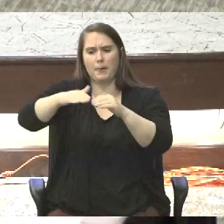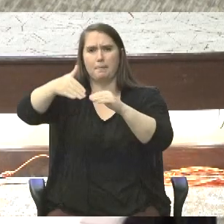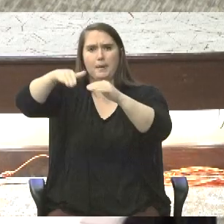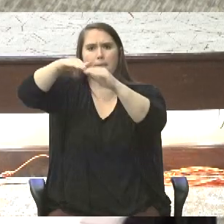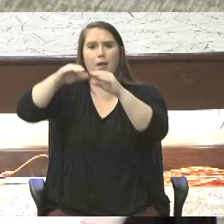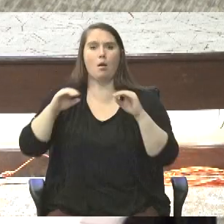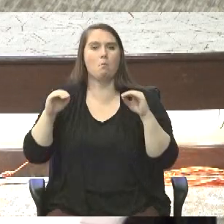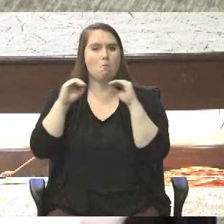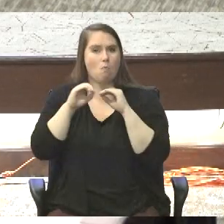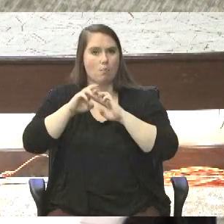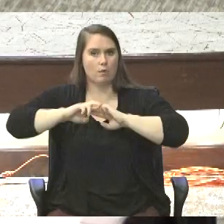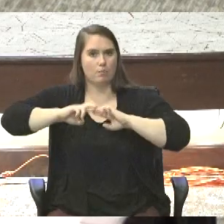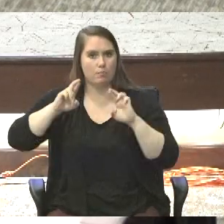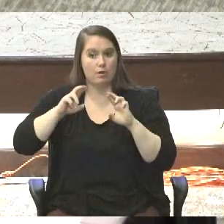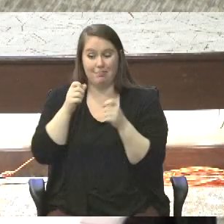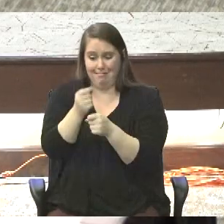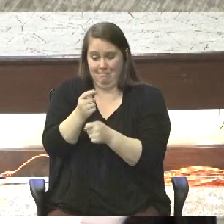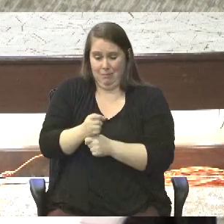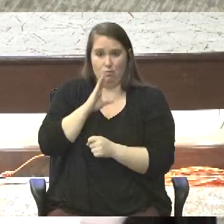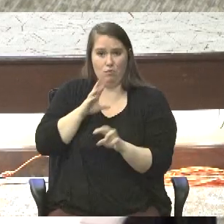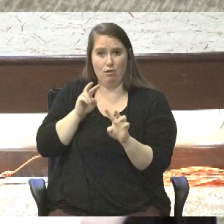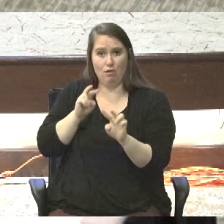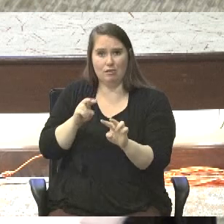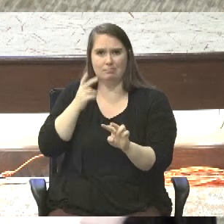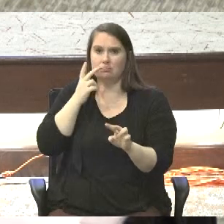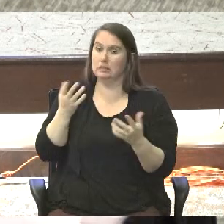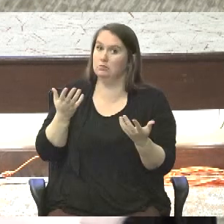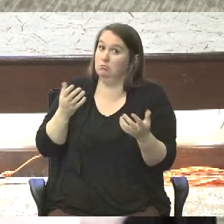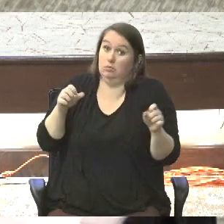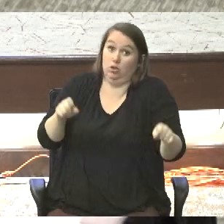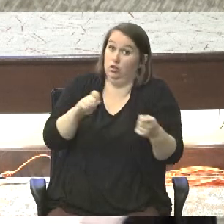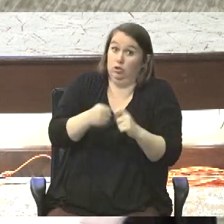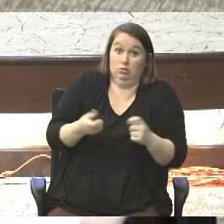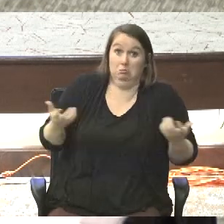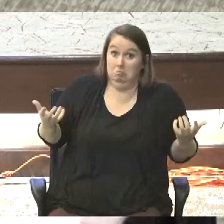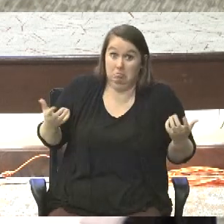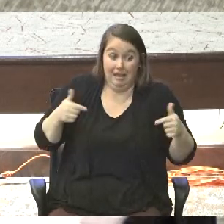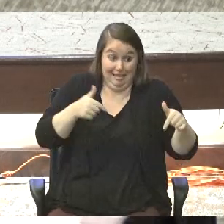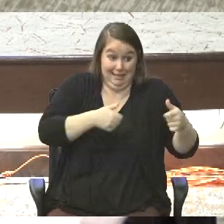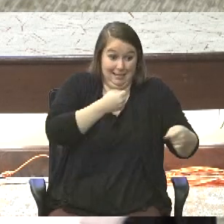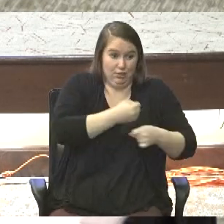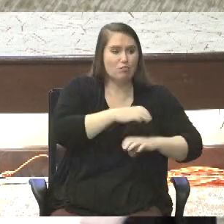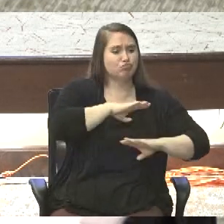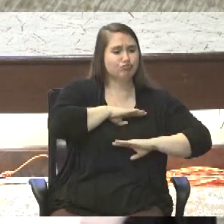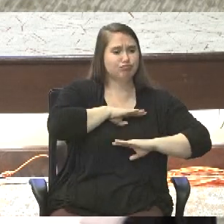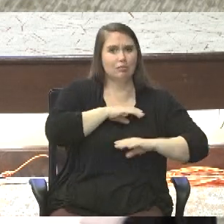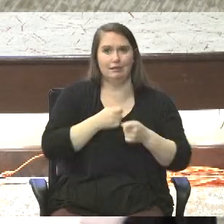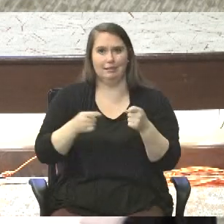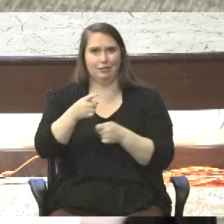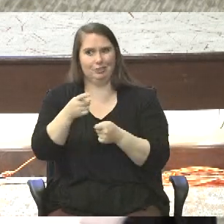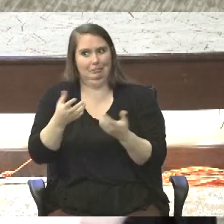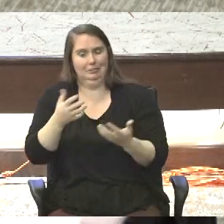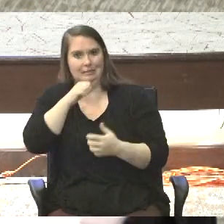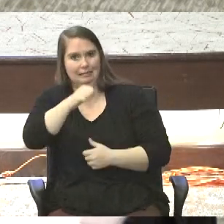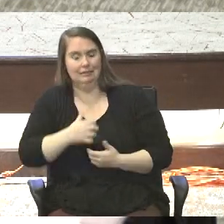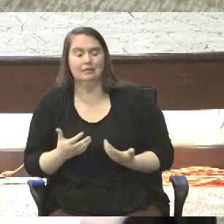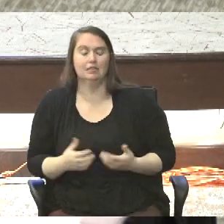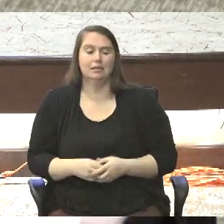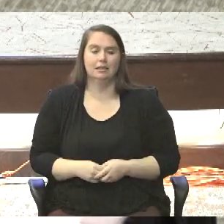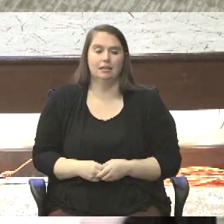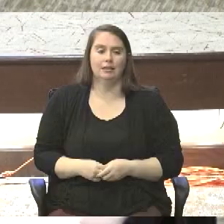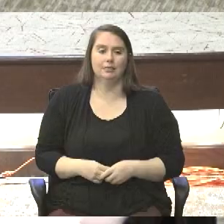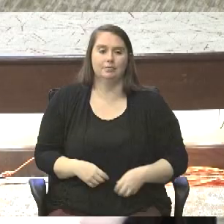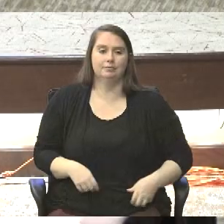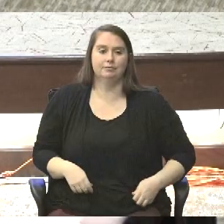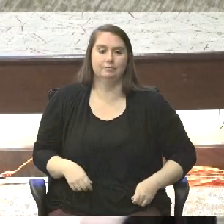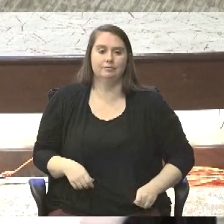be looking at each year, because it can change. Yep. Where the growth is this year may not be where it is next year. And do we need to